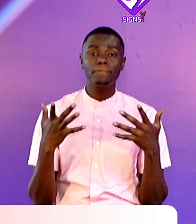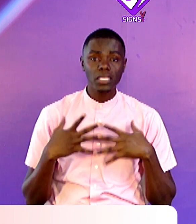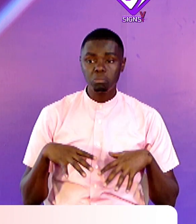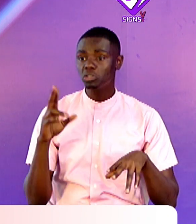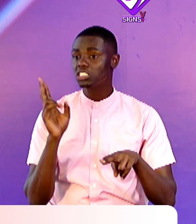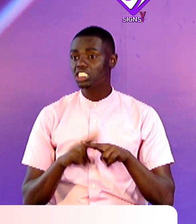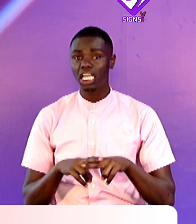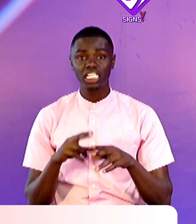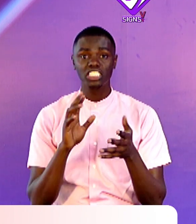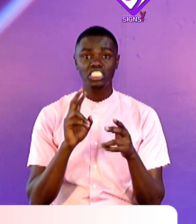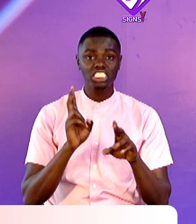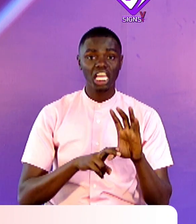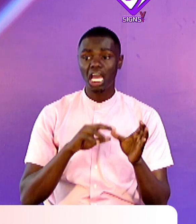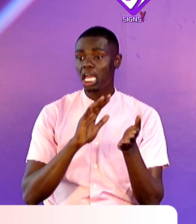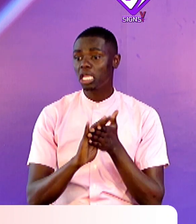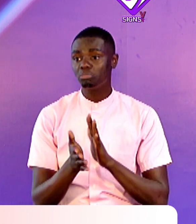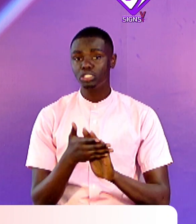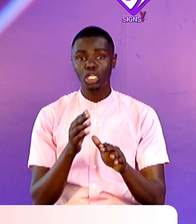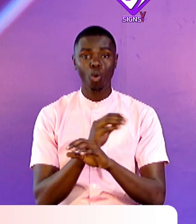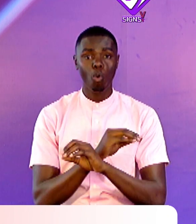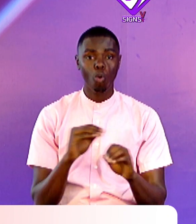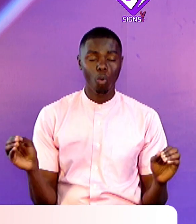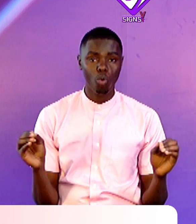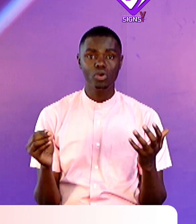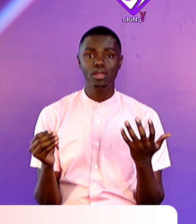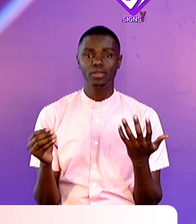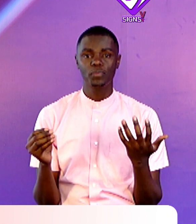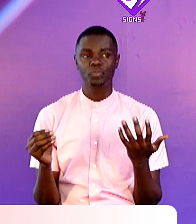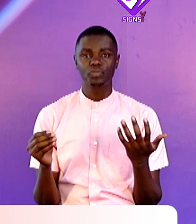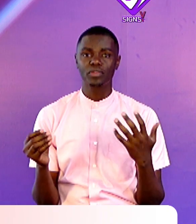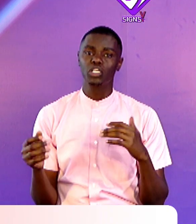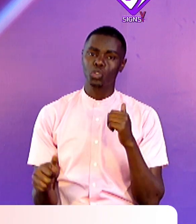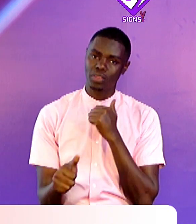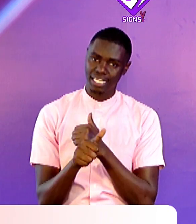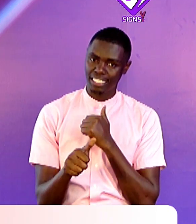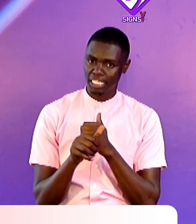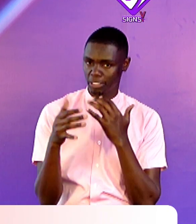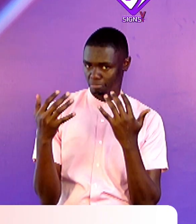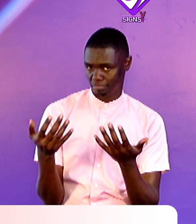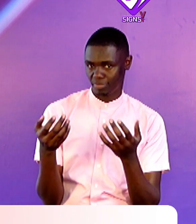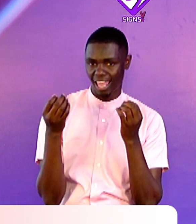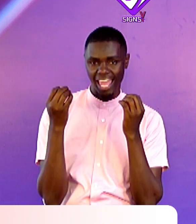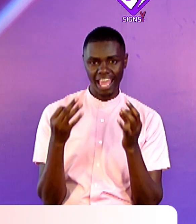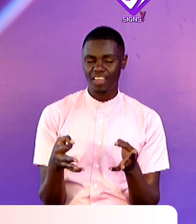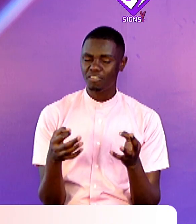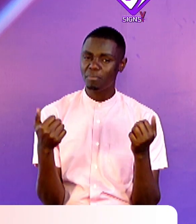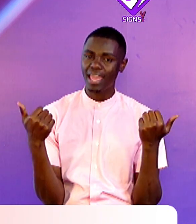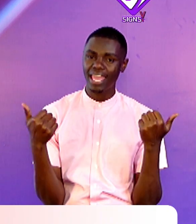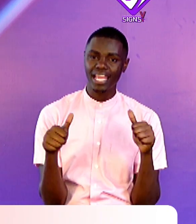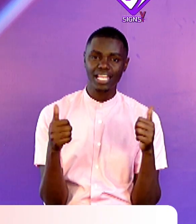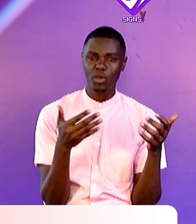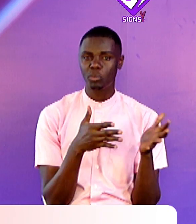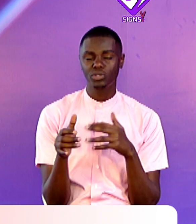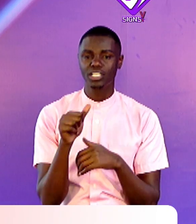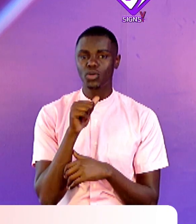it. And so, and you know the threat here? The danger is that if by any chance we don't